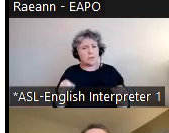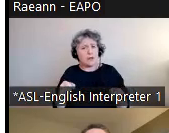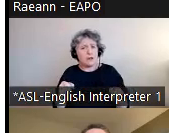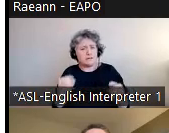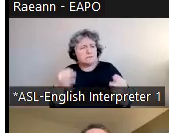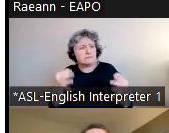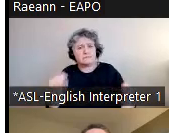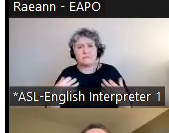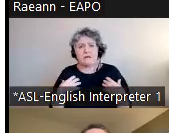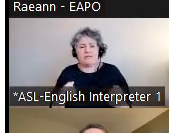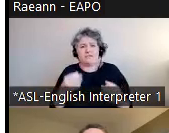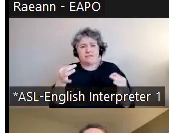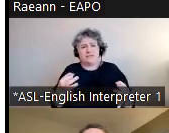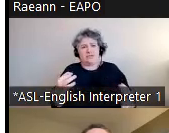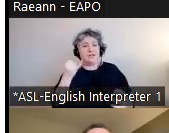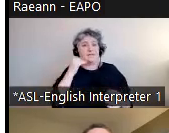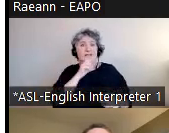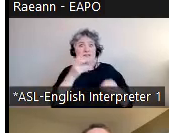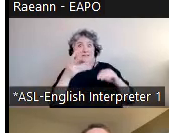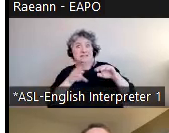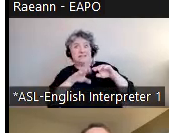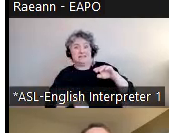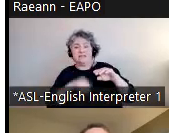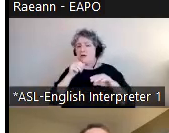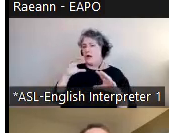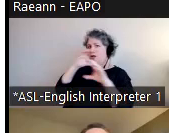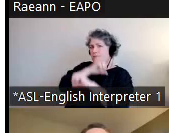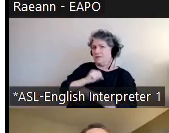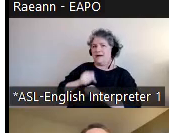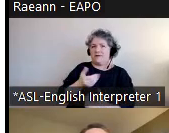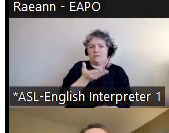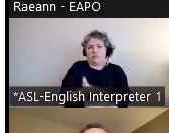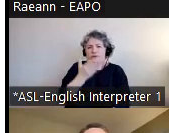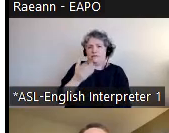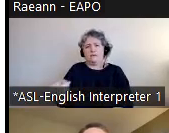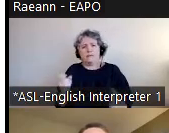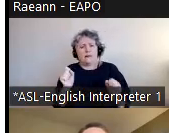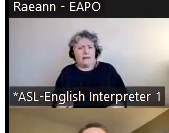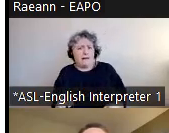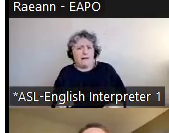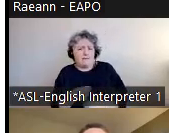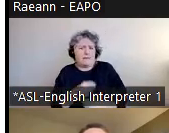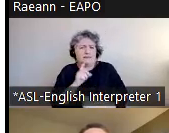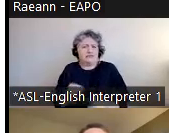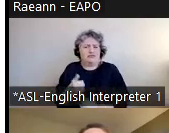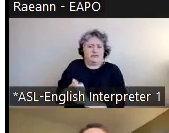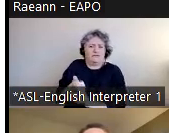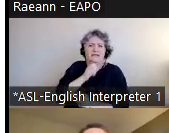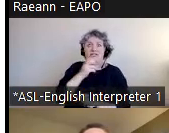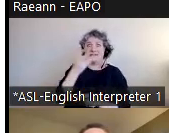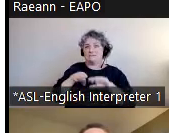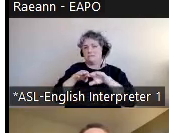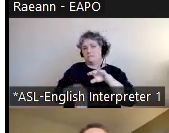decisions if you're under 16. It's just not presumed. You've got to demonstrate you have that. Again, it's the ability to